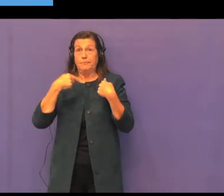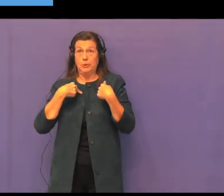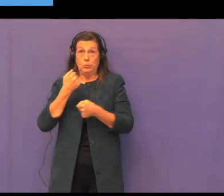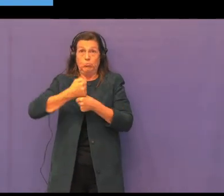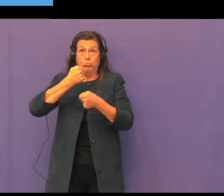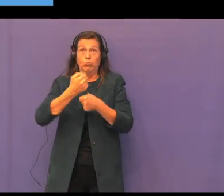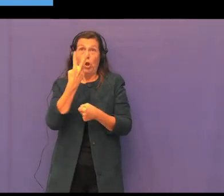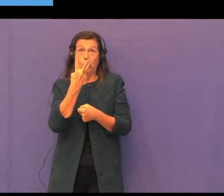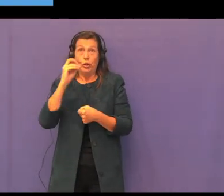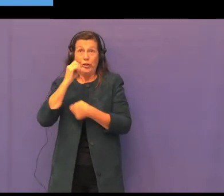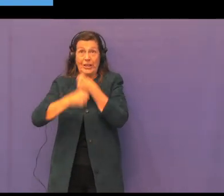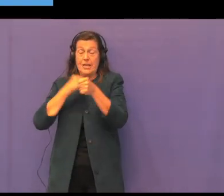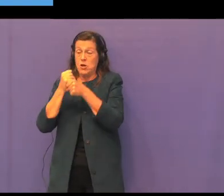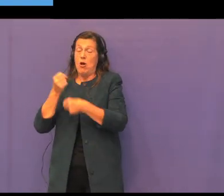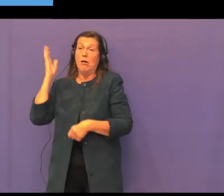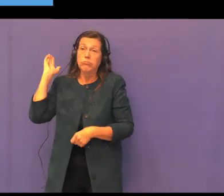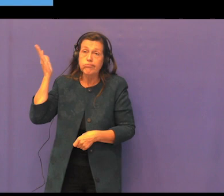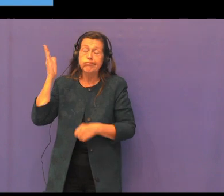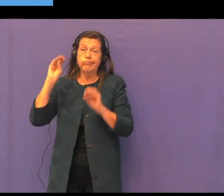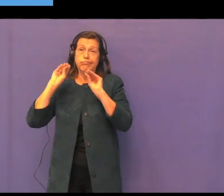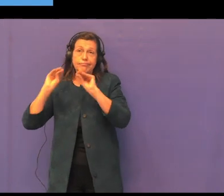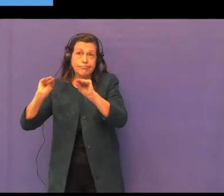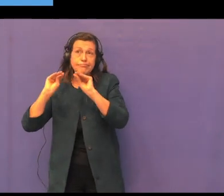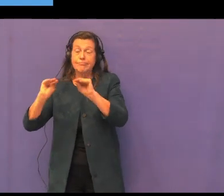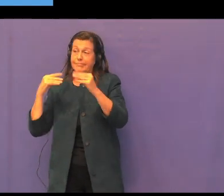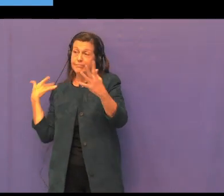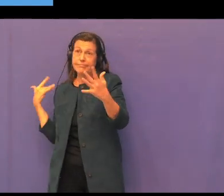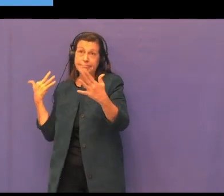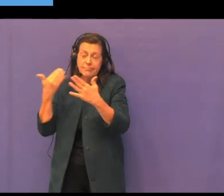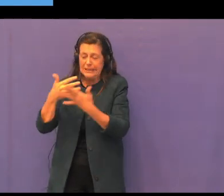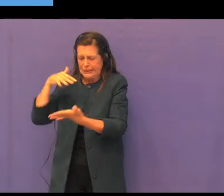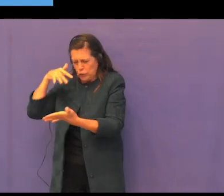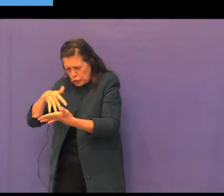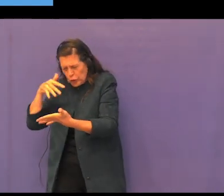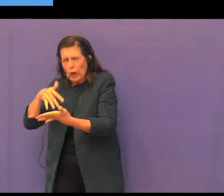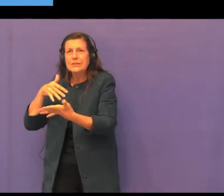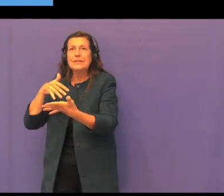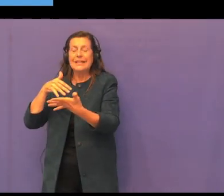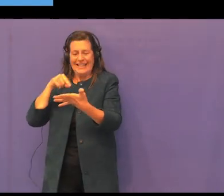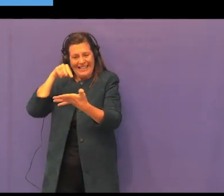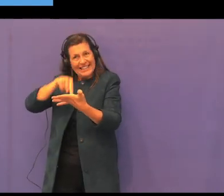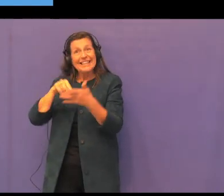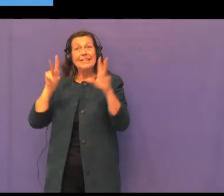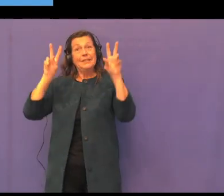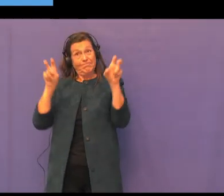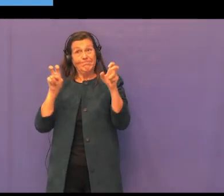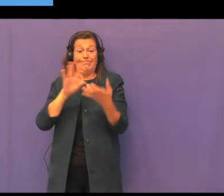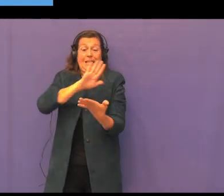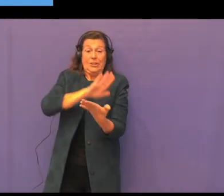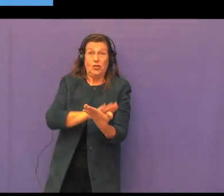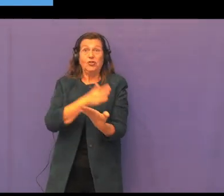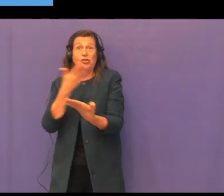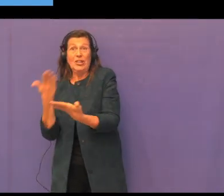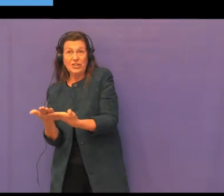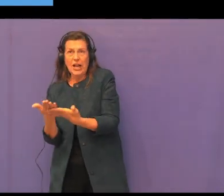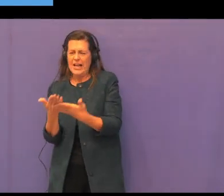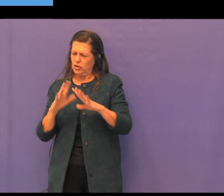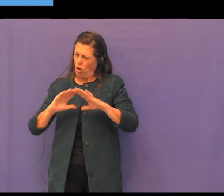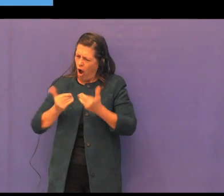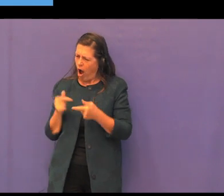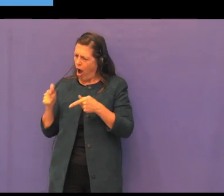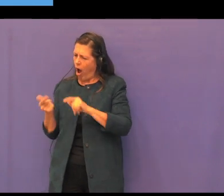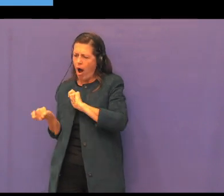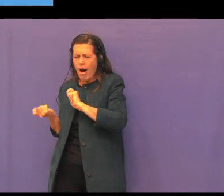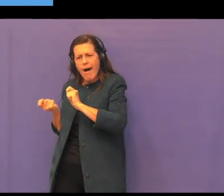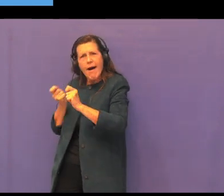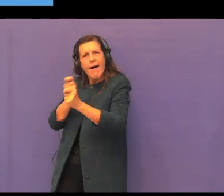studying translation and how it operates and has evolved and so on. And what I want to argue is there's basically three sort of